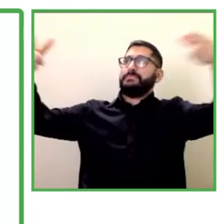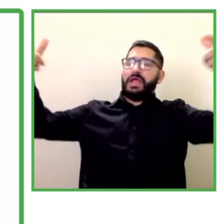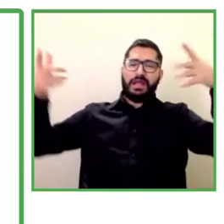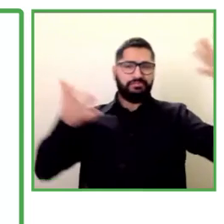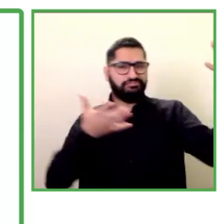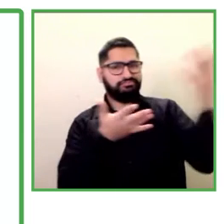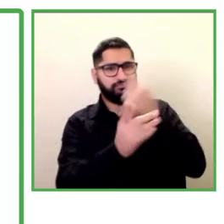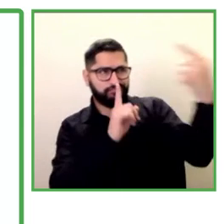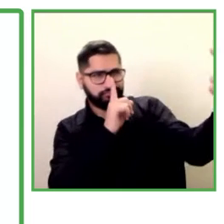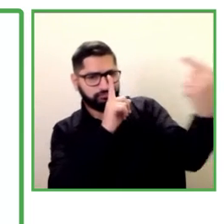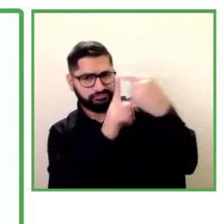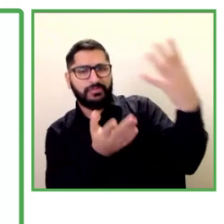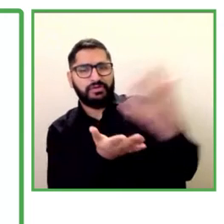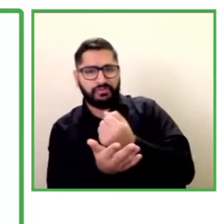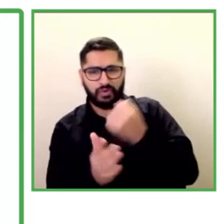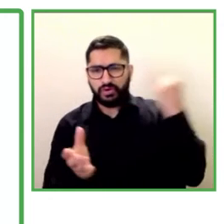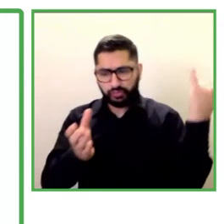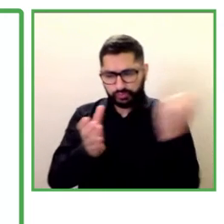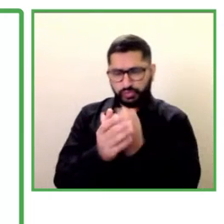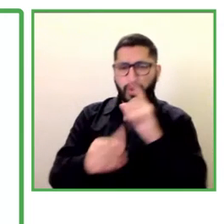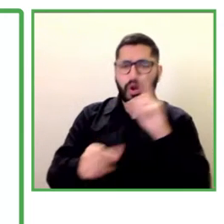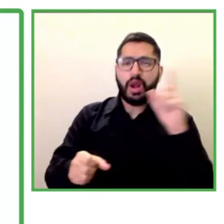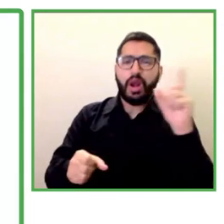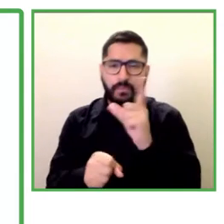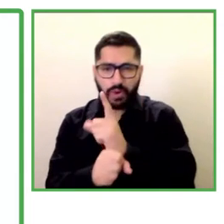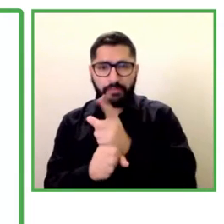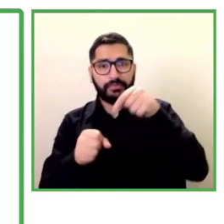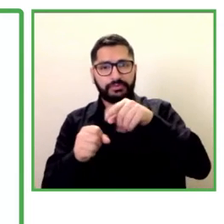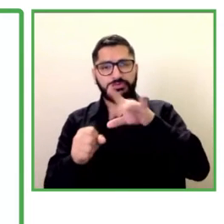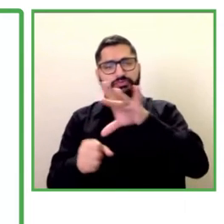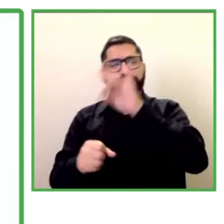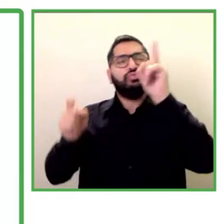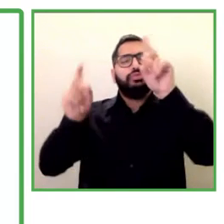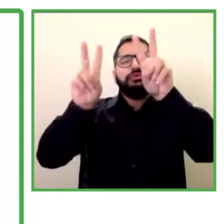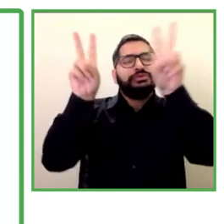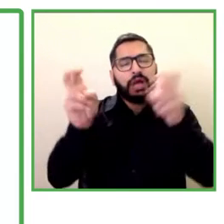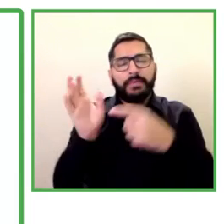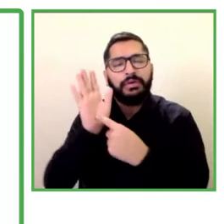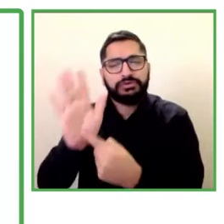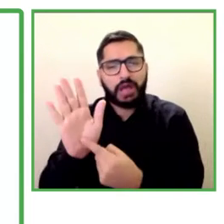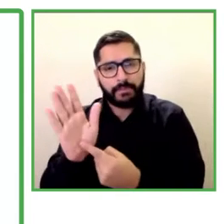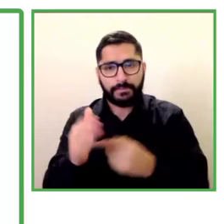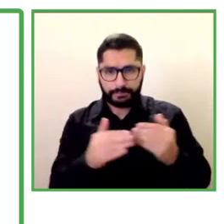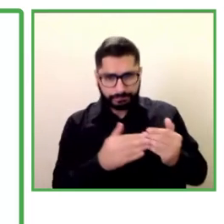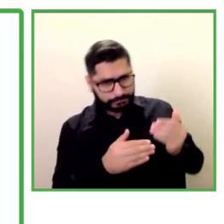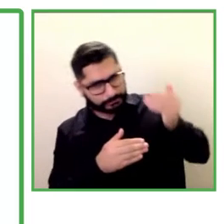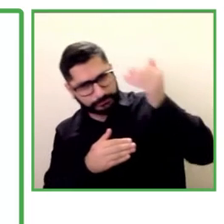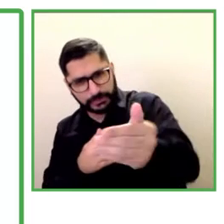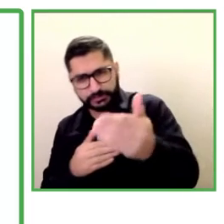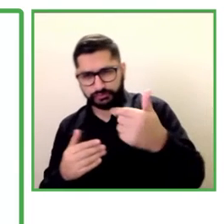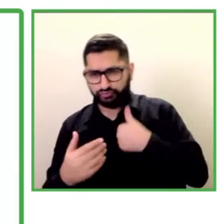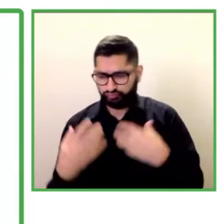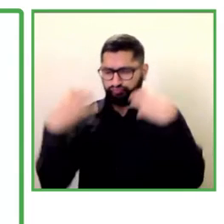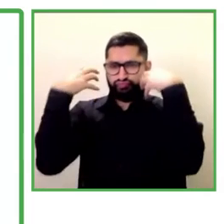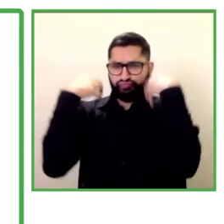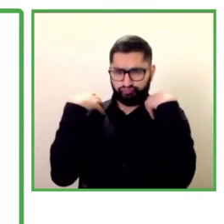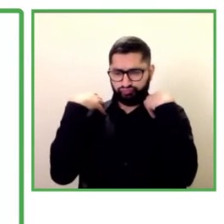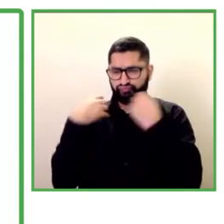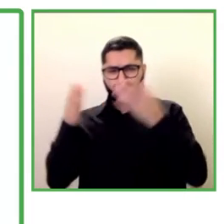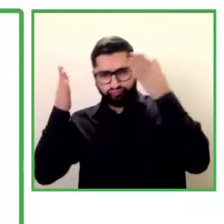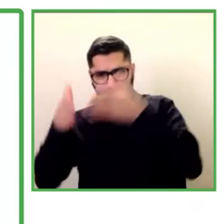inclusion in labor from a person beyond just playing a